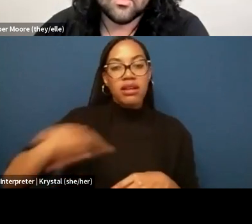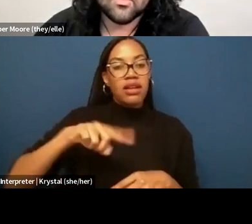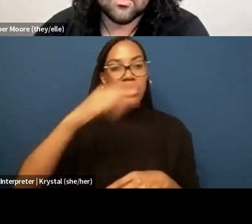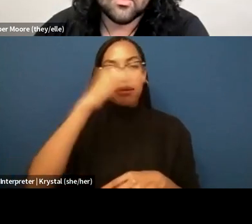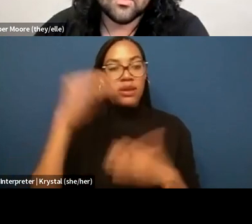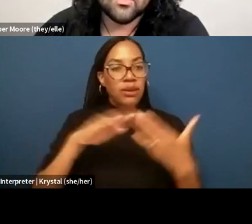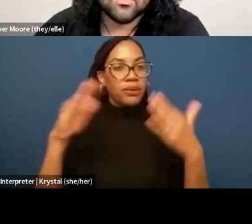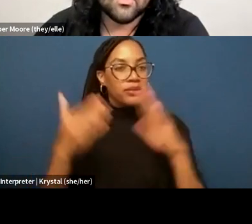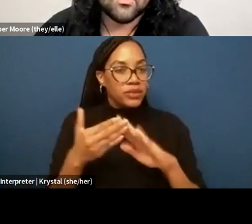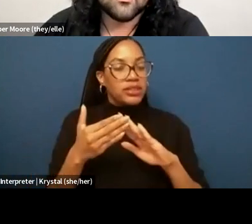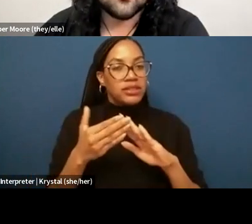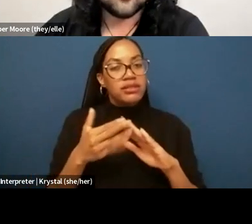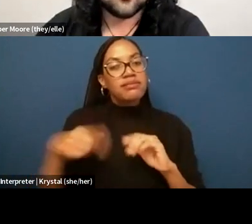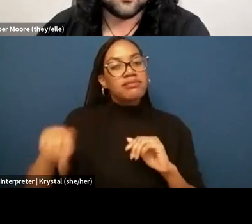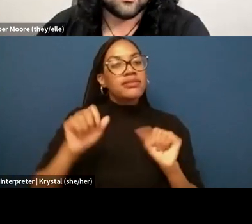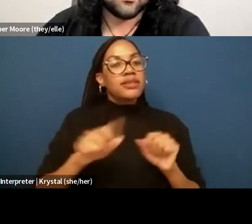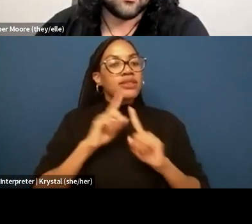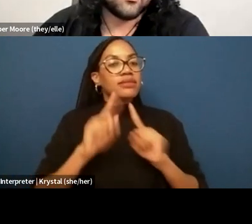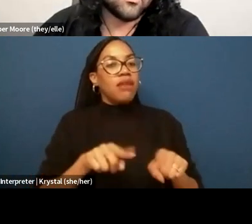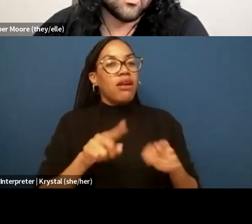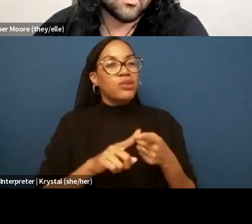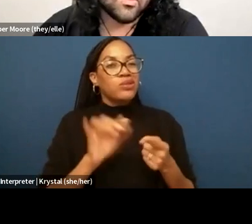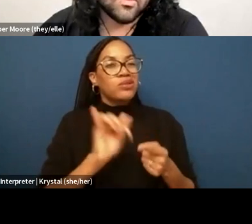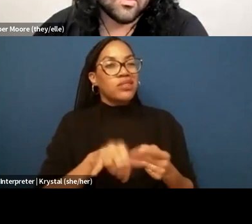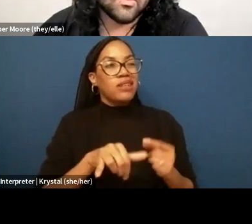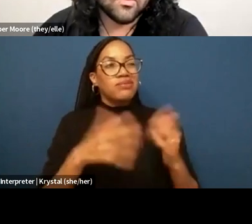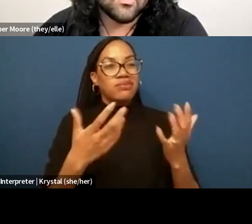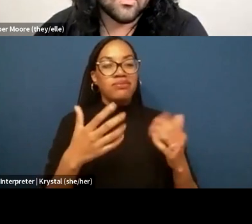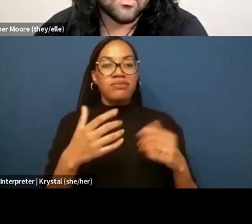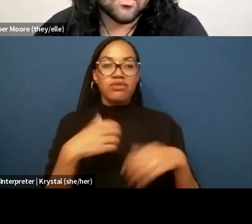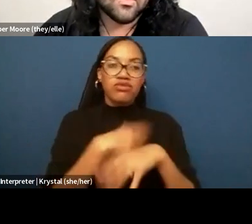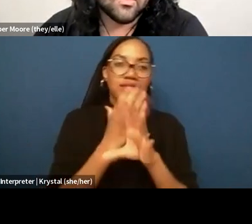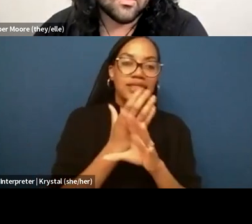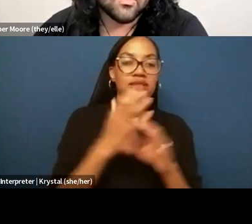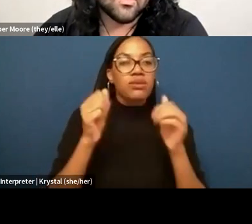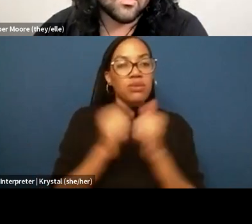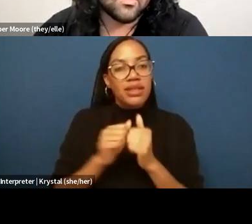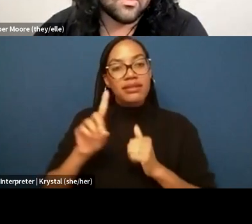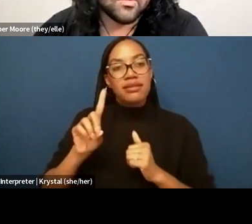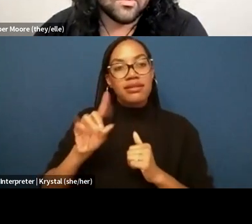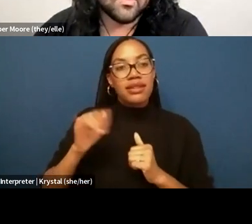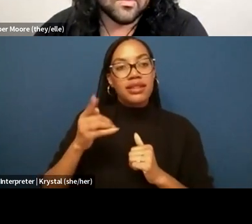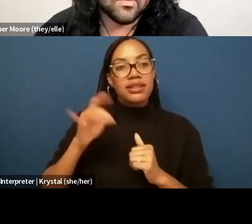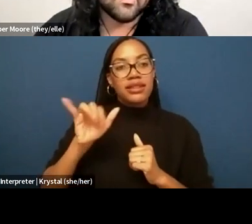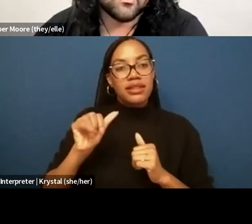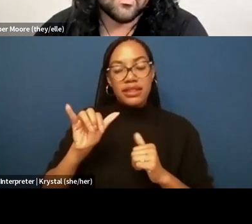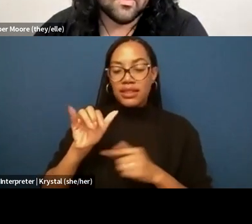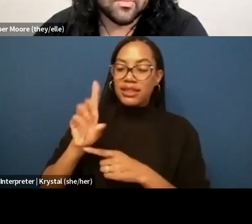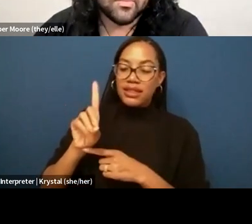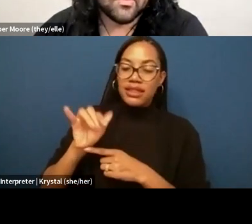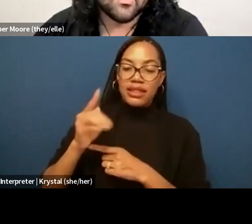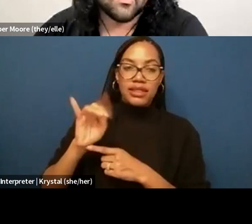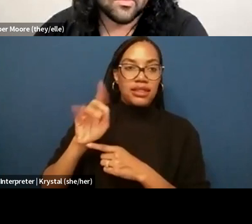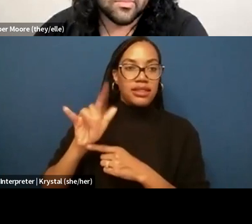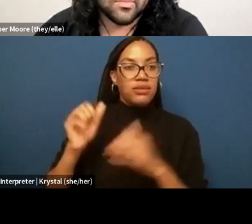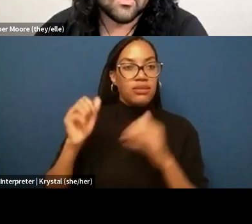respond to crisis and dignity without the police, how to reframe the kind of current context of how we of how mental health has been understood, et cetera, and really